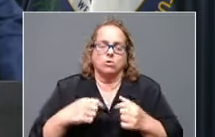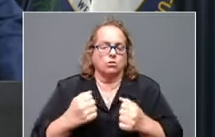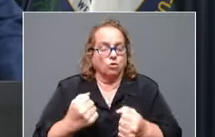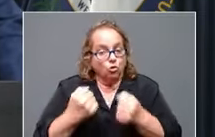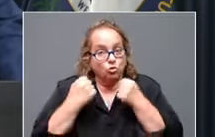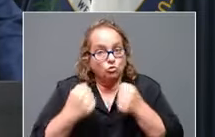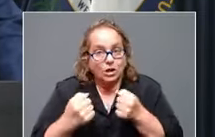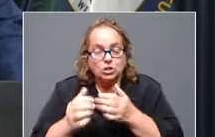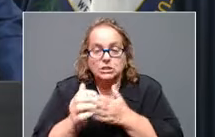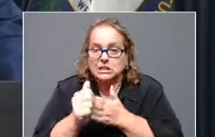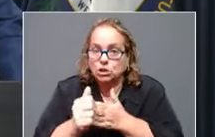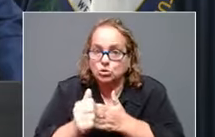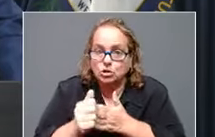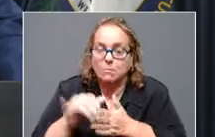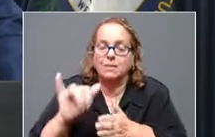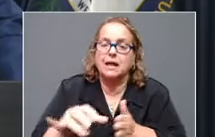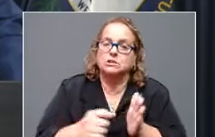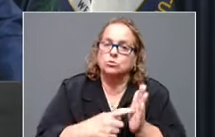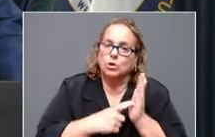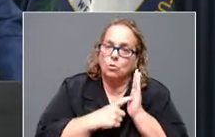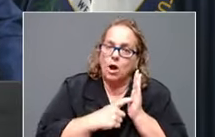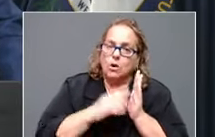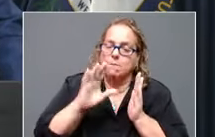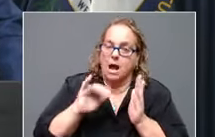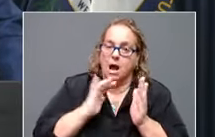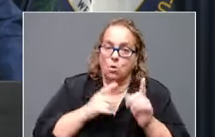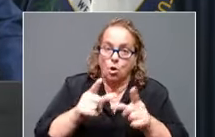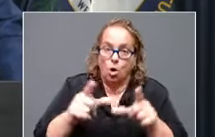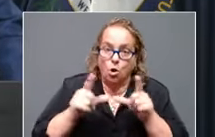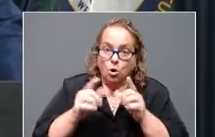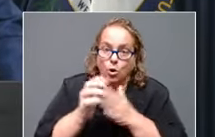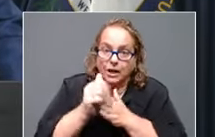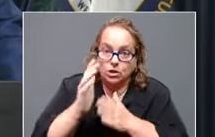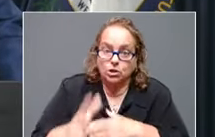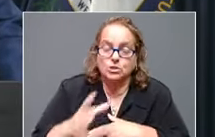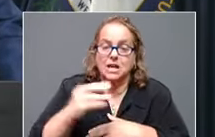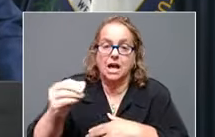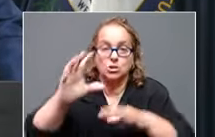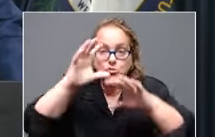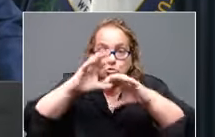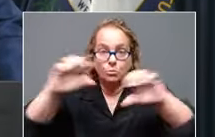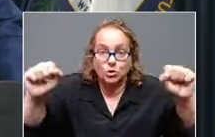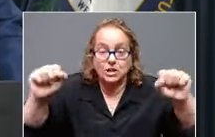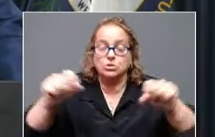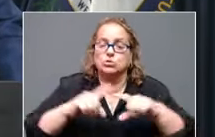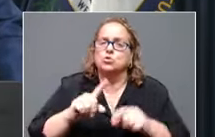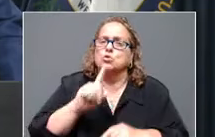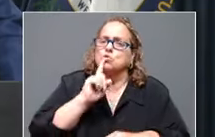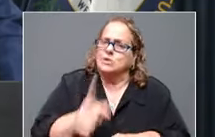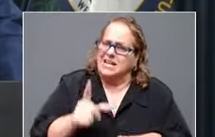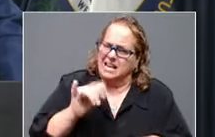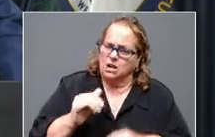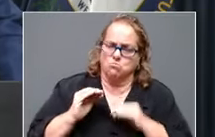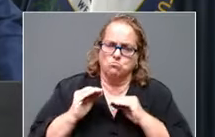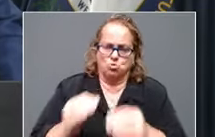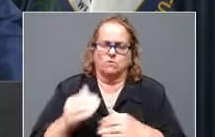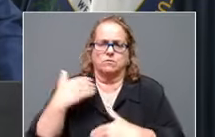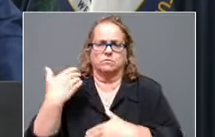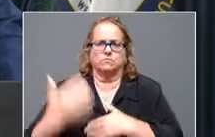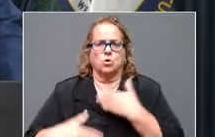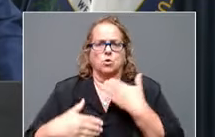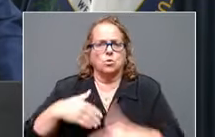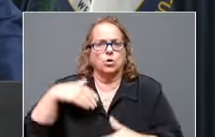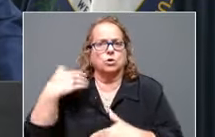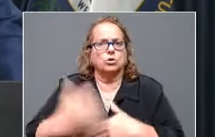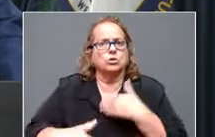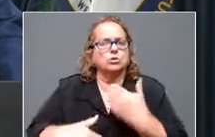is I want to be in school this entire year, in-person learning. We are working hard to keep